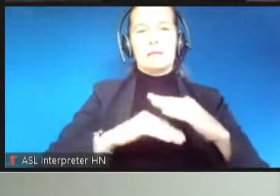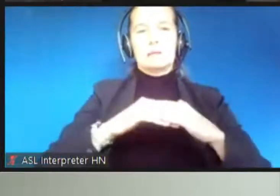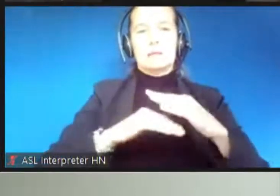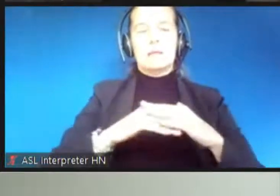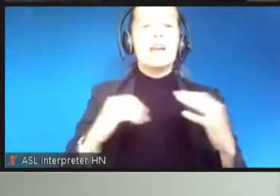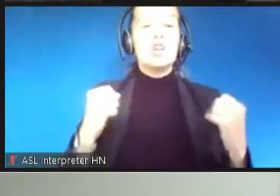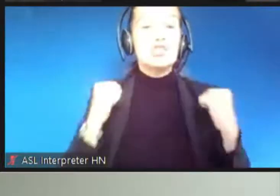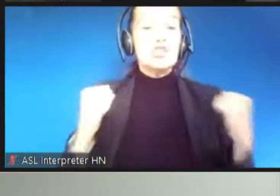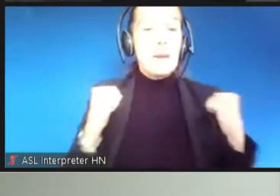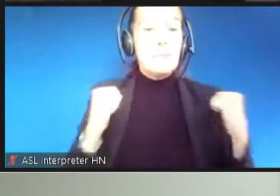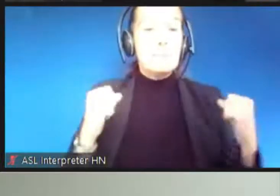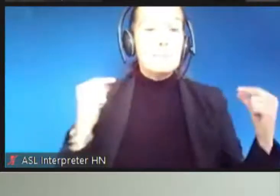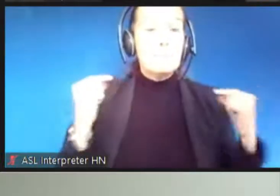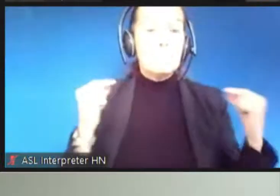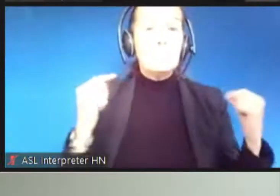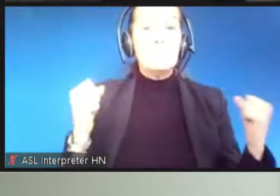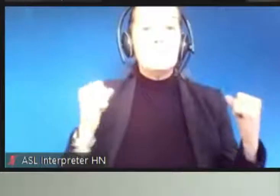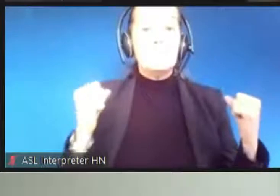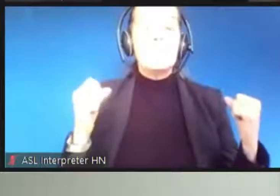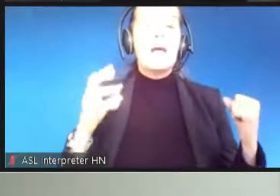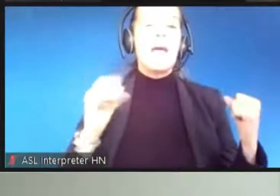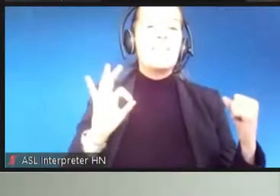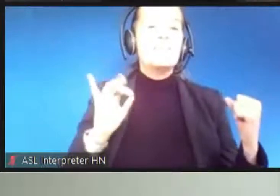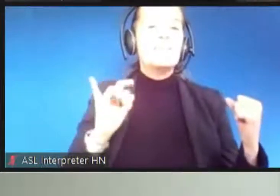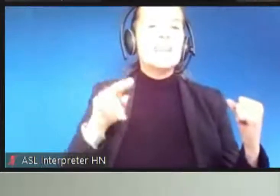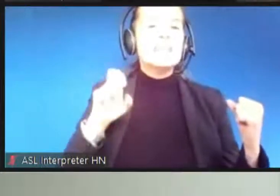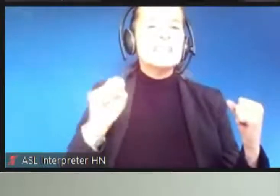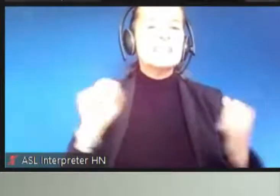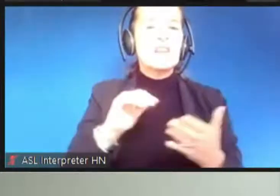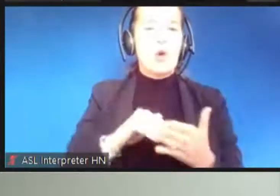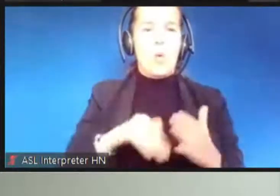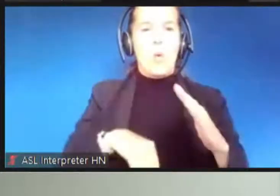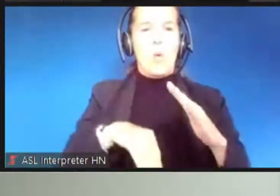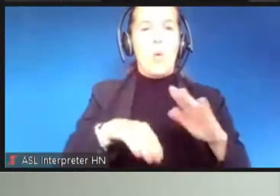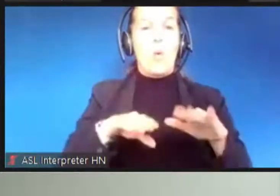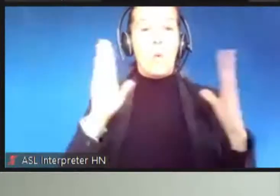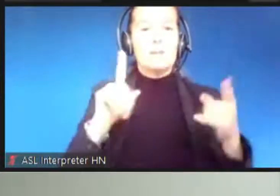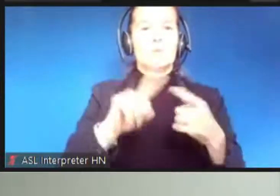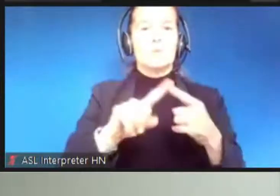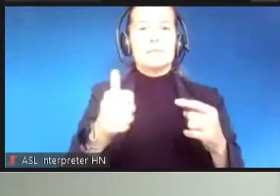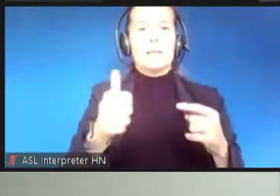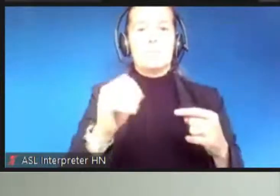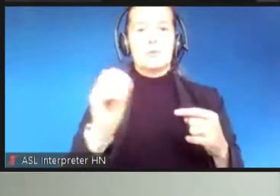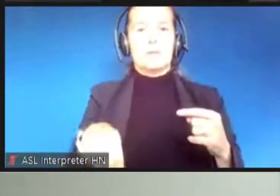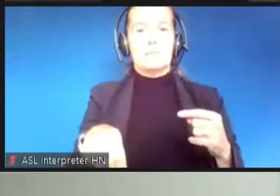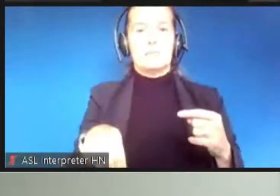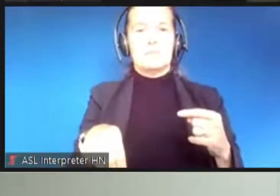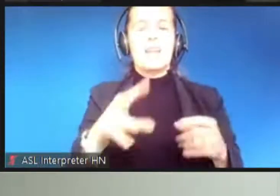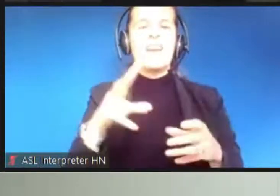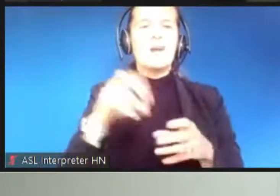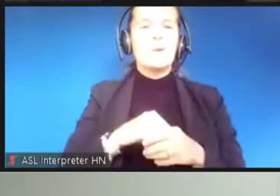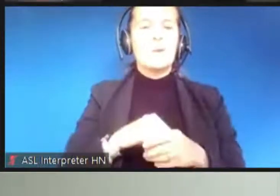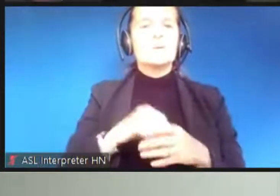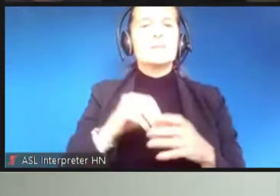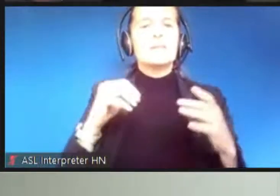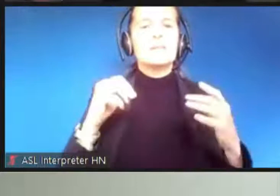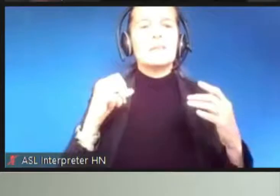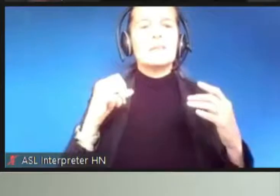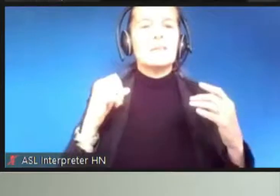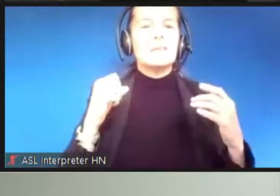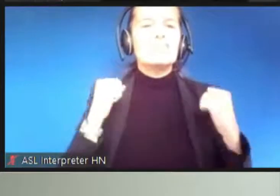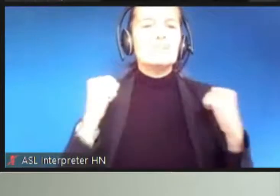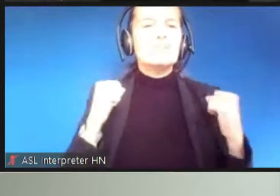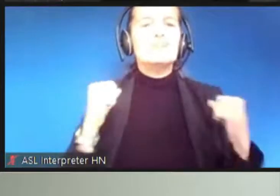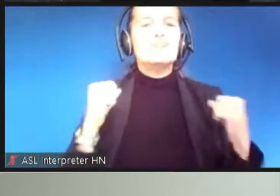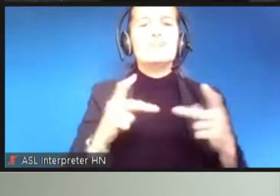centers are open to 10%, and that would include those fitness centers in lodging. But a